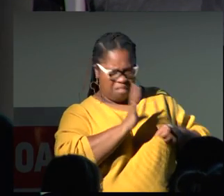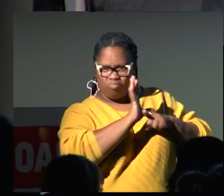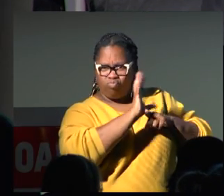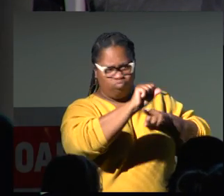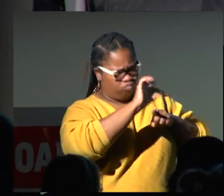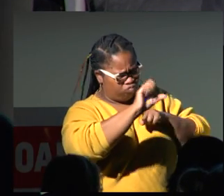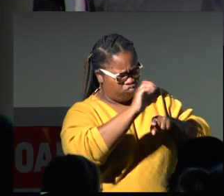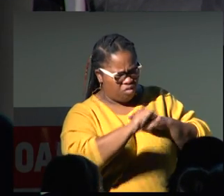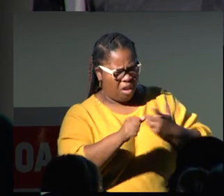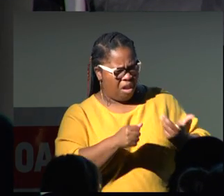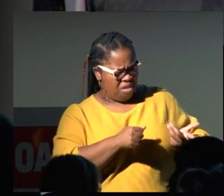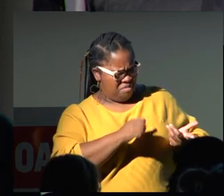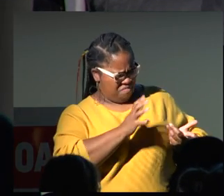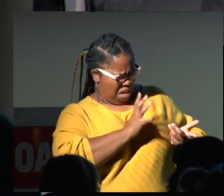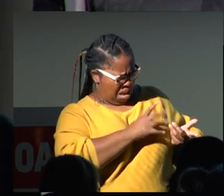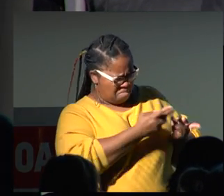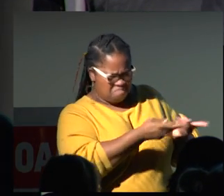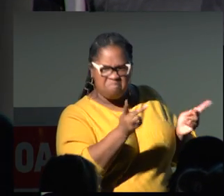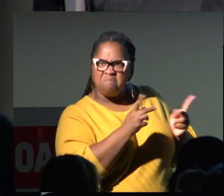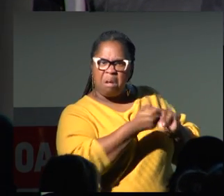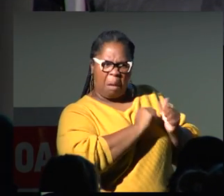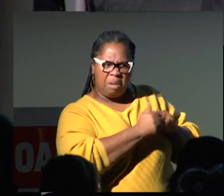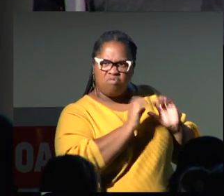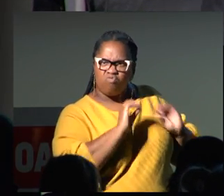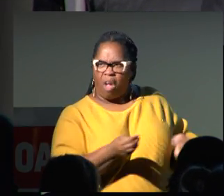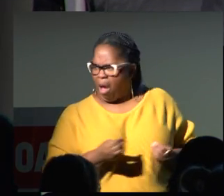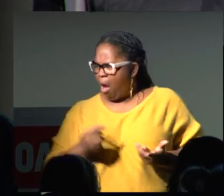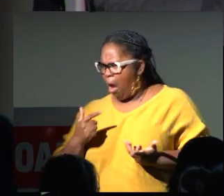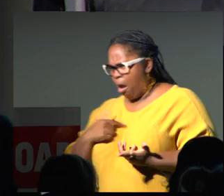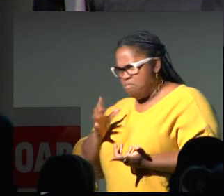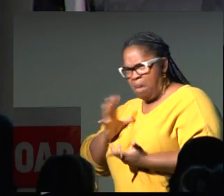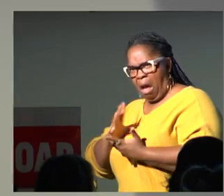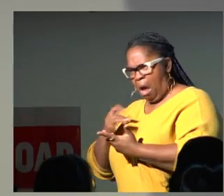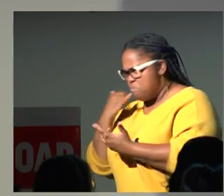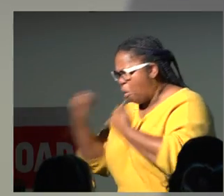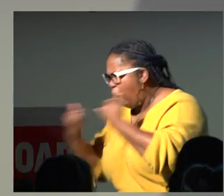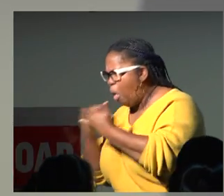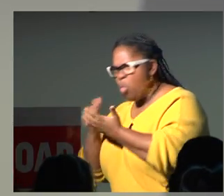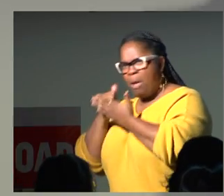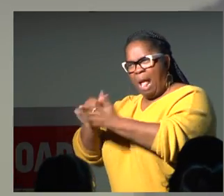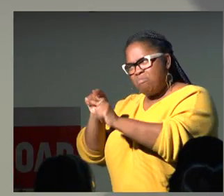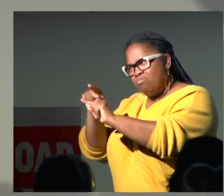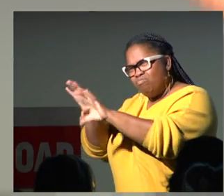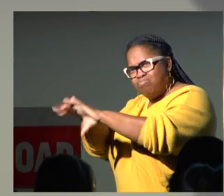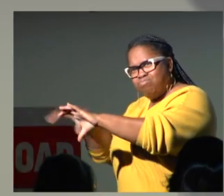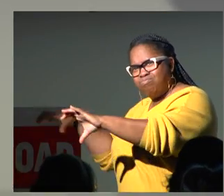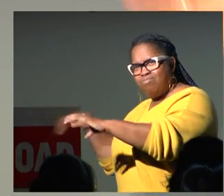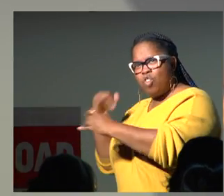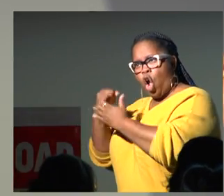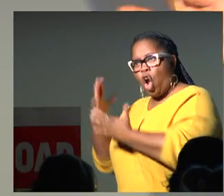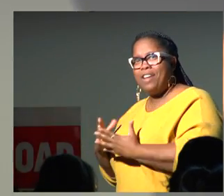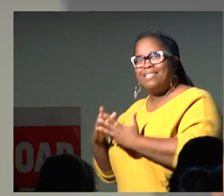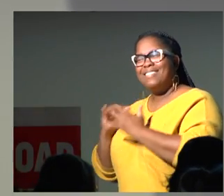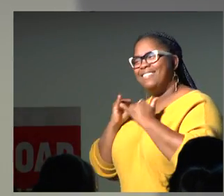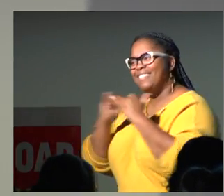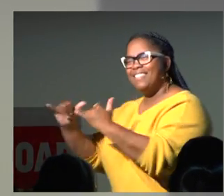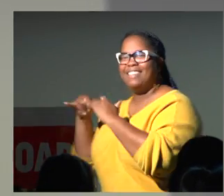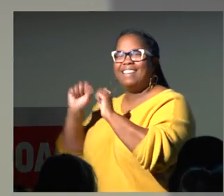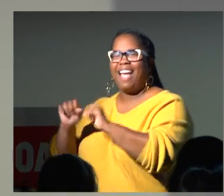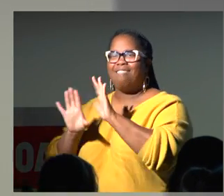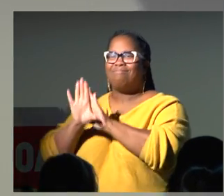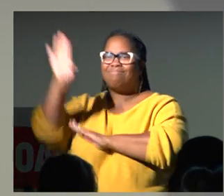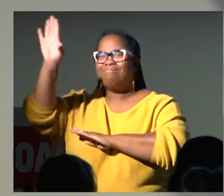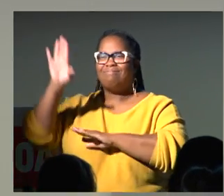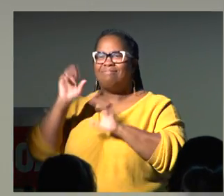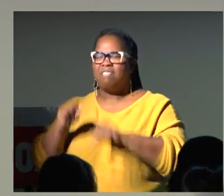Let me see if I can help this artist take off. Well, what about this one? Let me call him up. Let me call her. We all can do successful things. Everyone can eat.